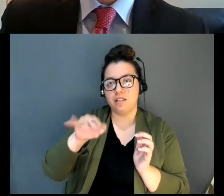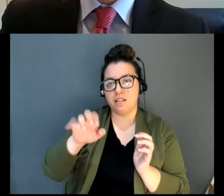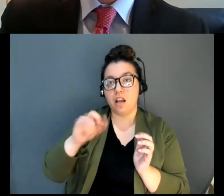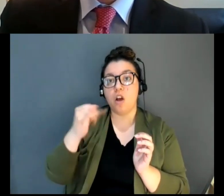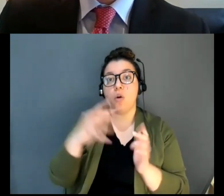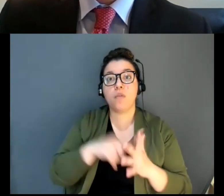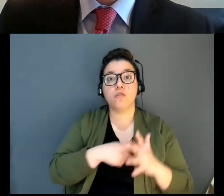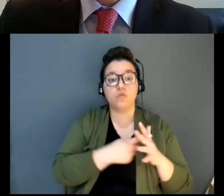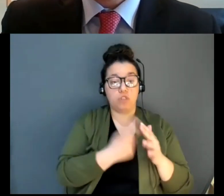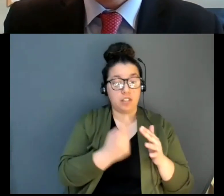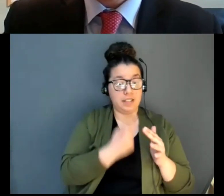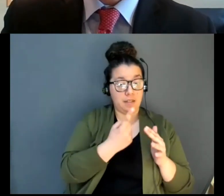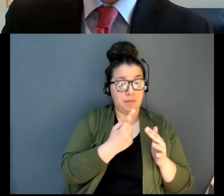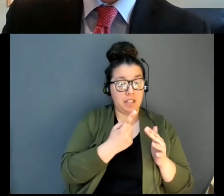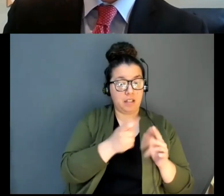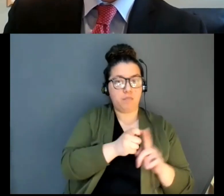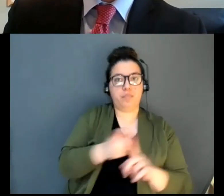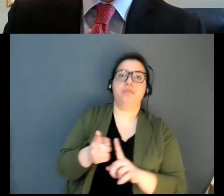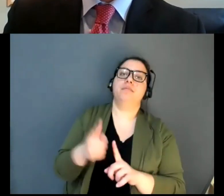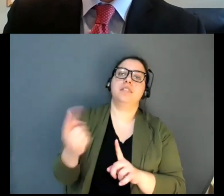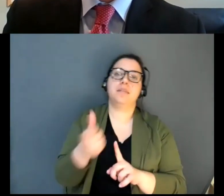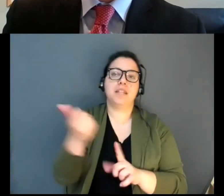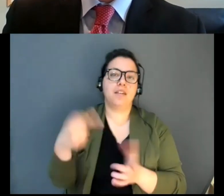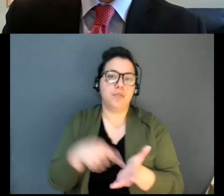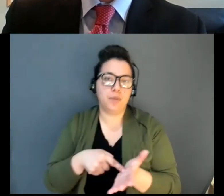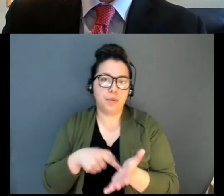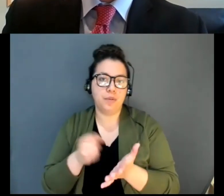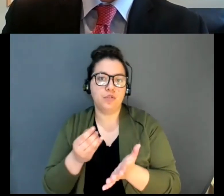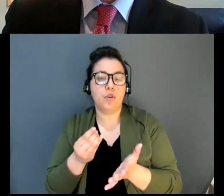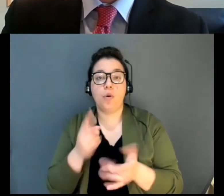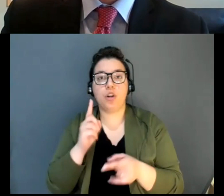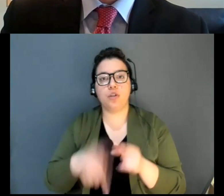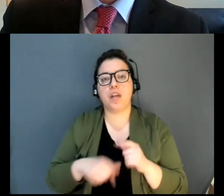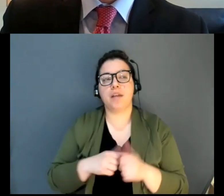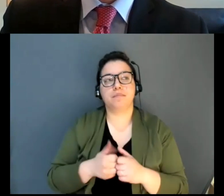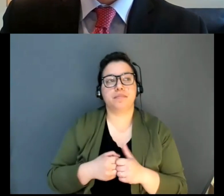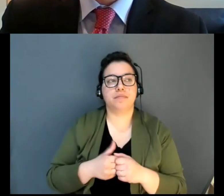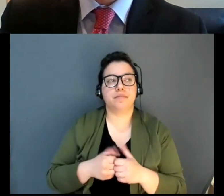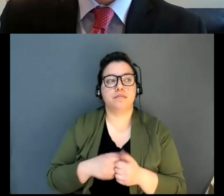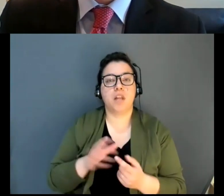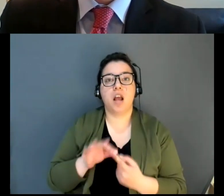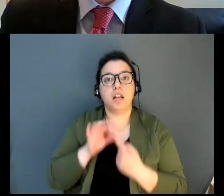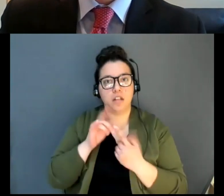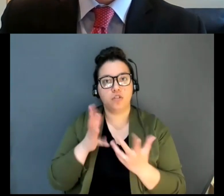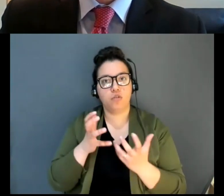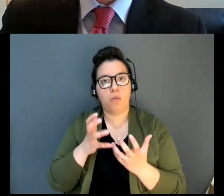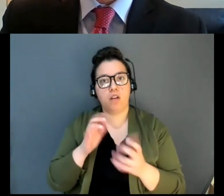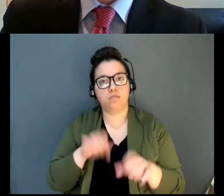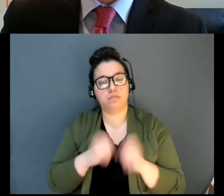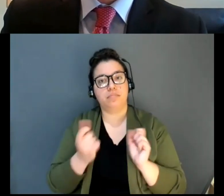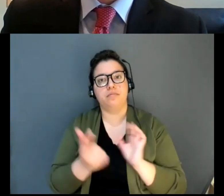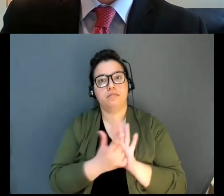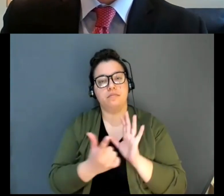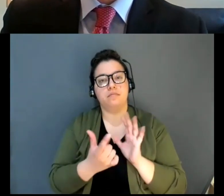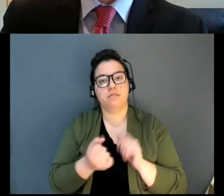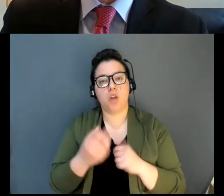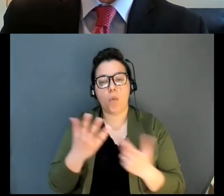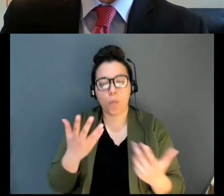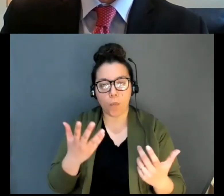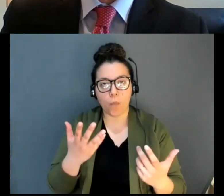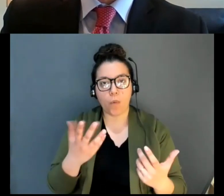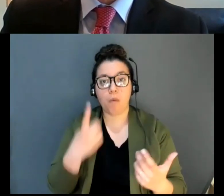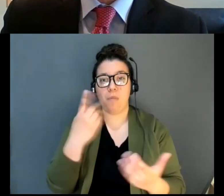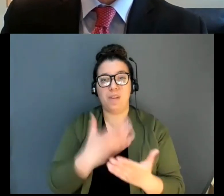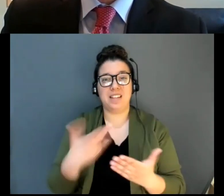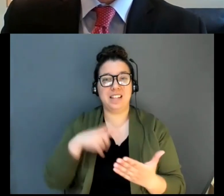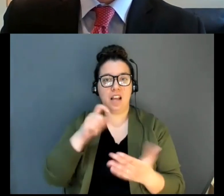deadline. And you can't sit around twiddling your thumbs unless you want to commit legal malpractice. But one case that I'm going to work on as soon as I get to my office is this